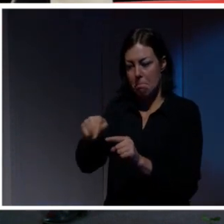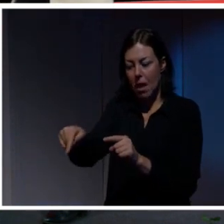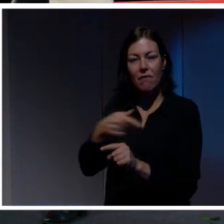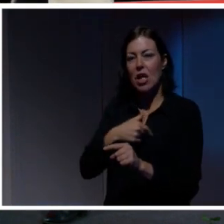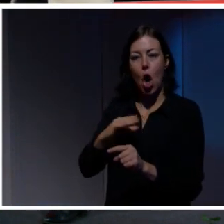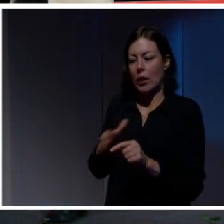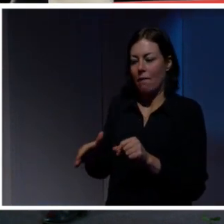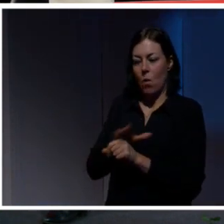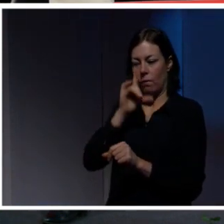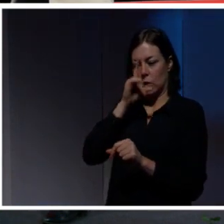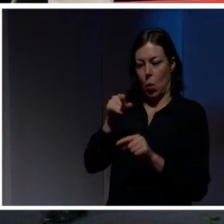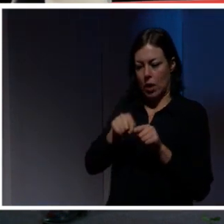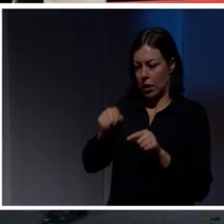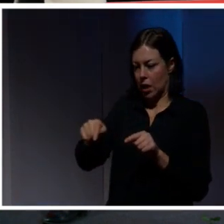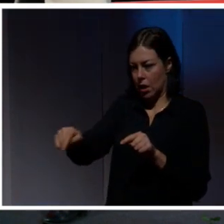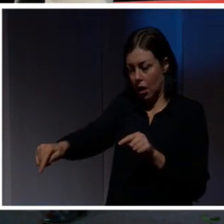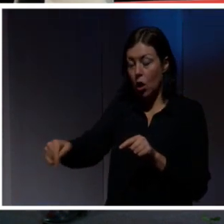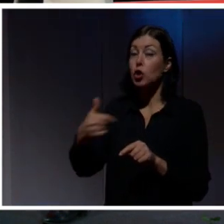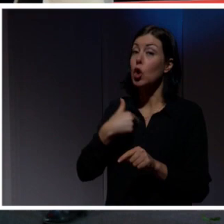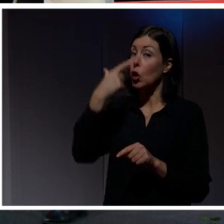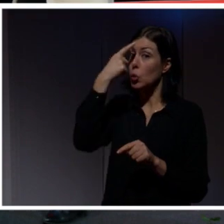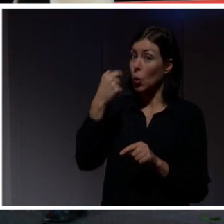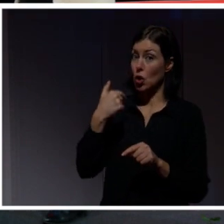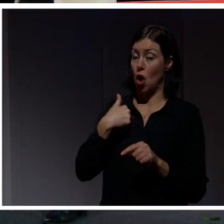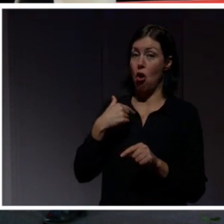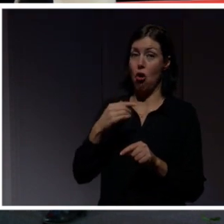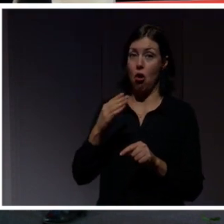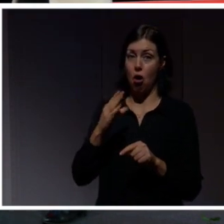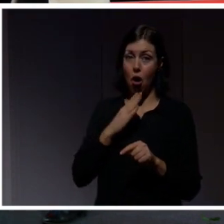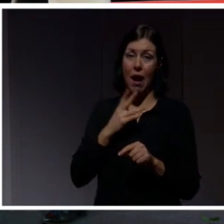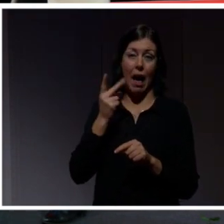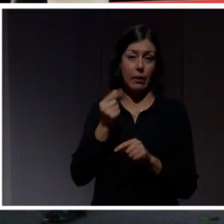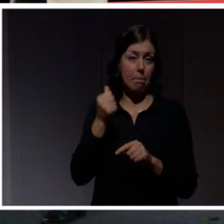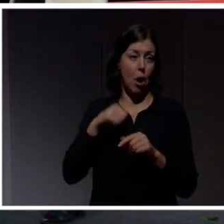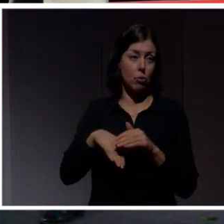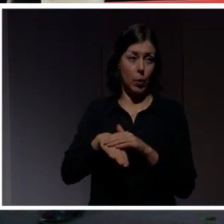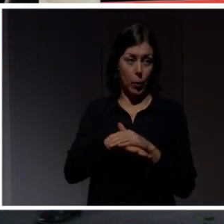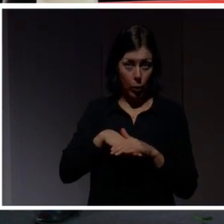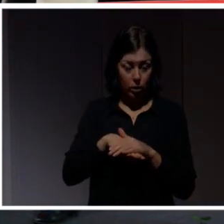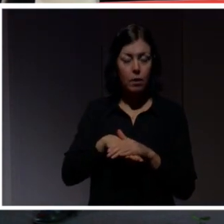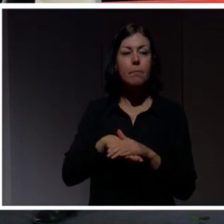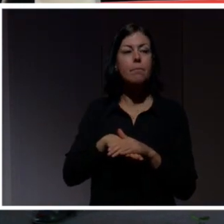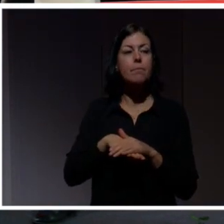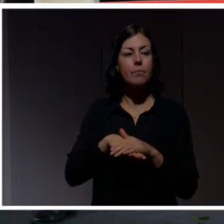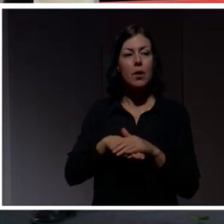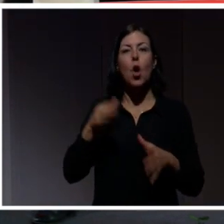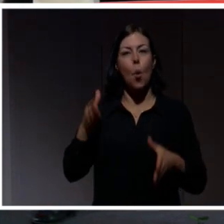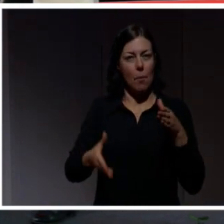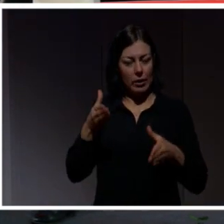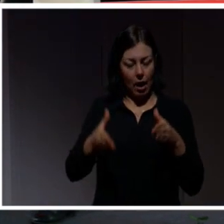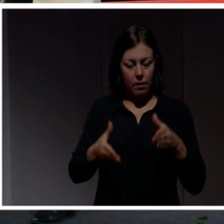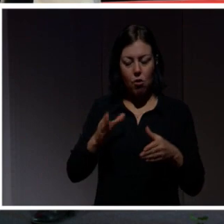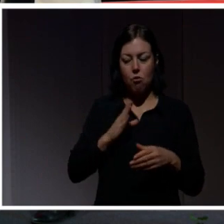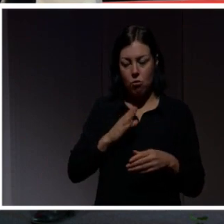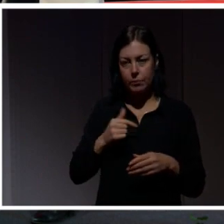Mm-hmm. And then I also believe, because I have a background in robotics, that automation can help in